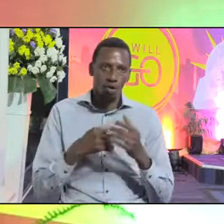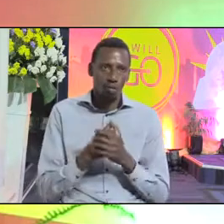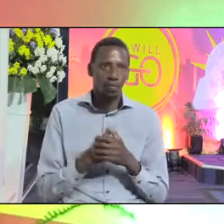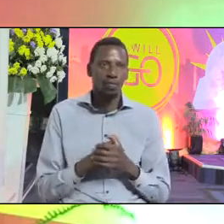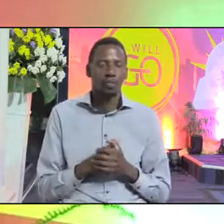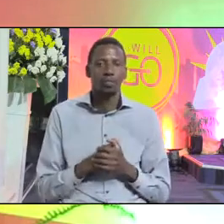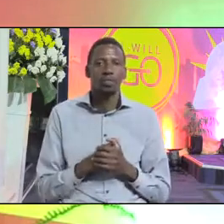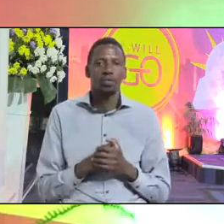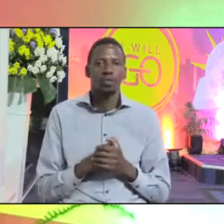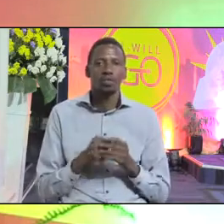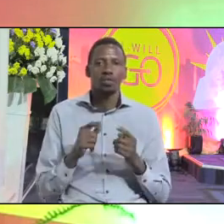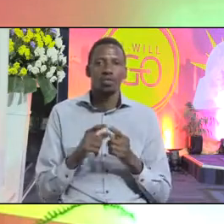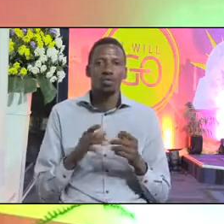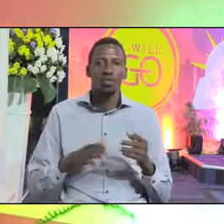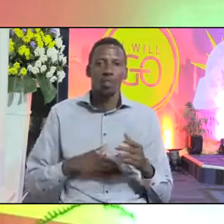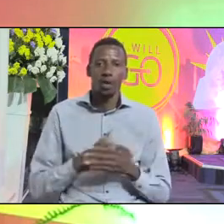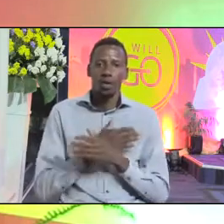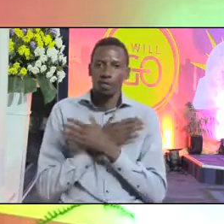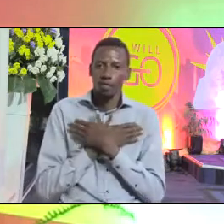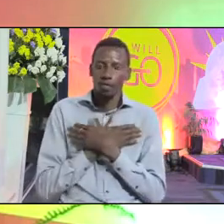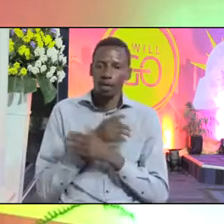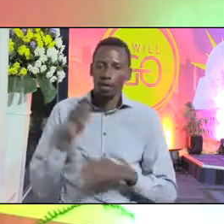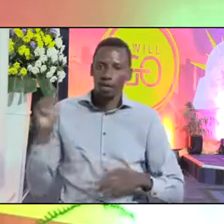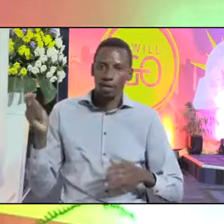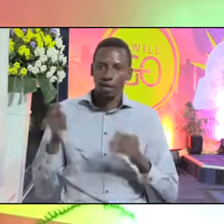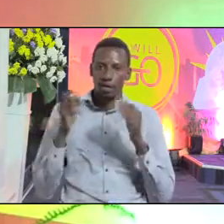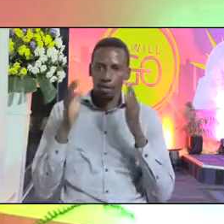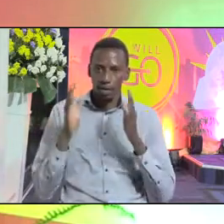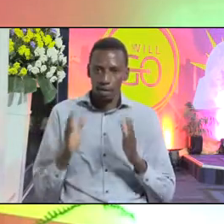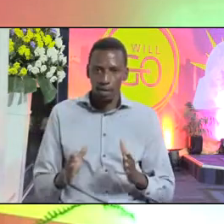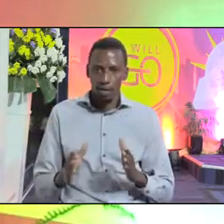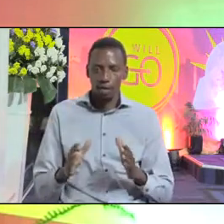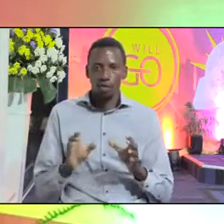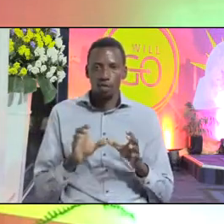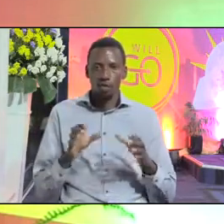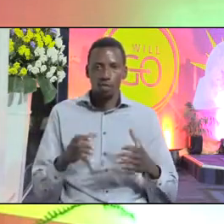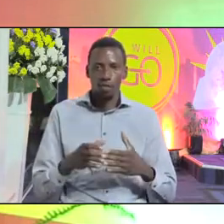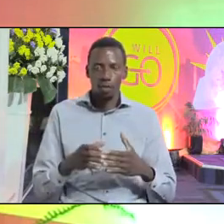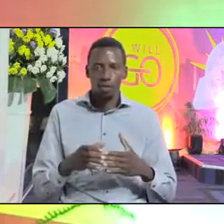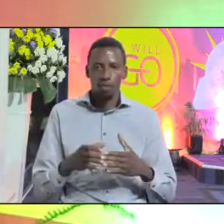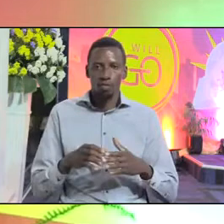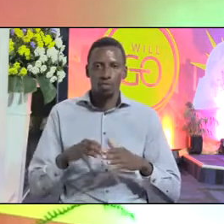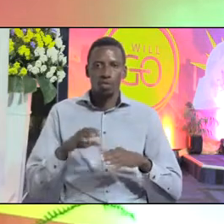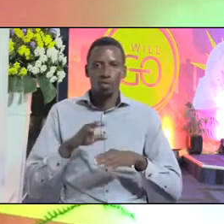beloved Kenyan community, Habari za jioni.